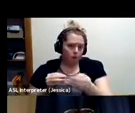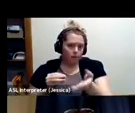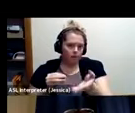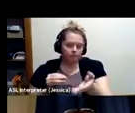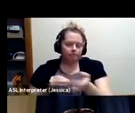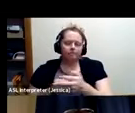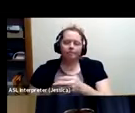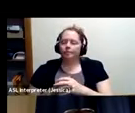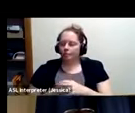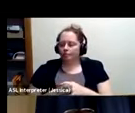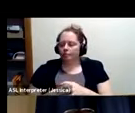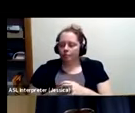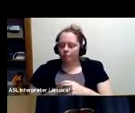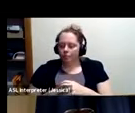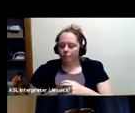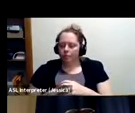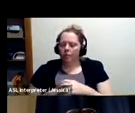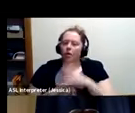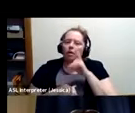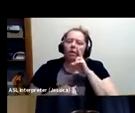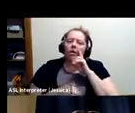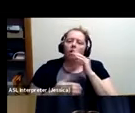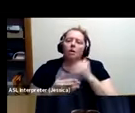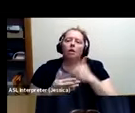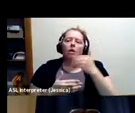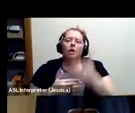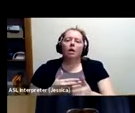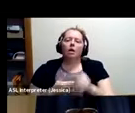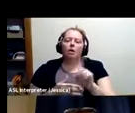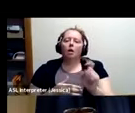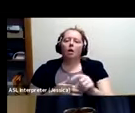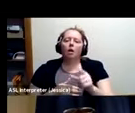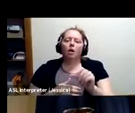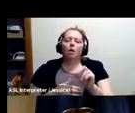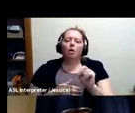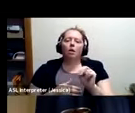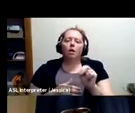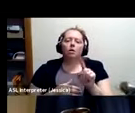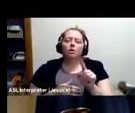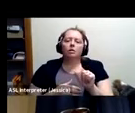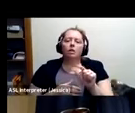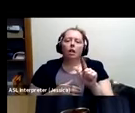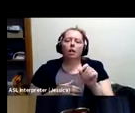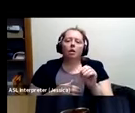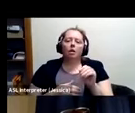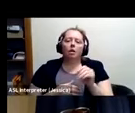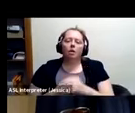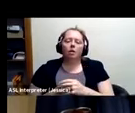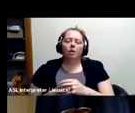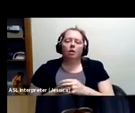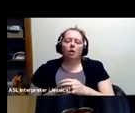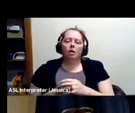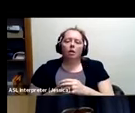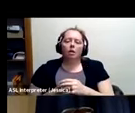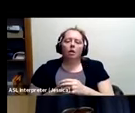So this next question is going to Gonzalo, but obviously open to all of the other panelists.